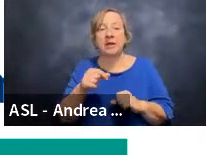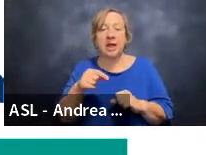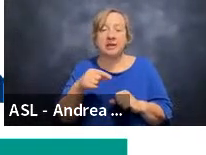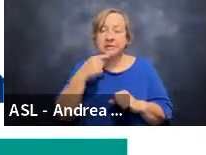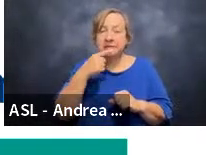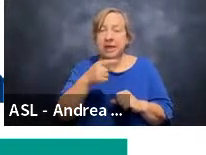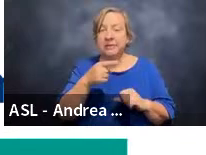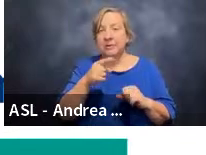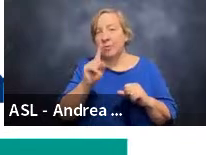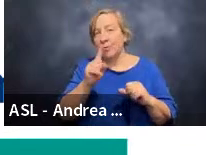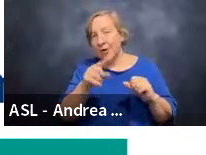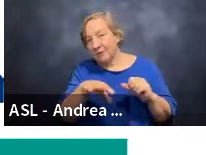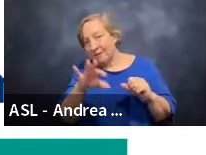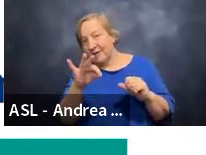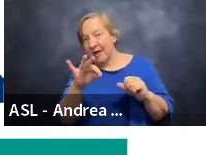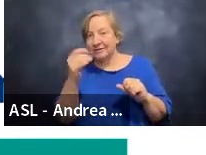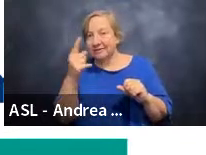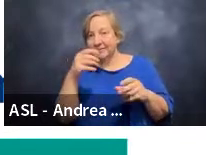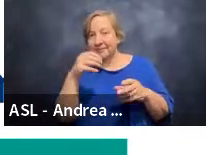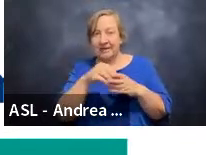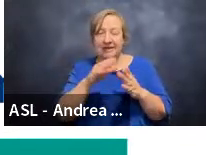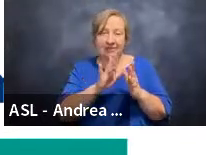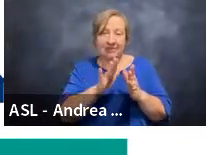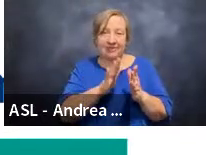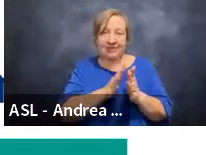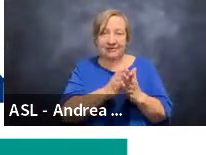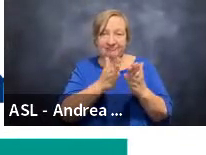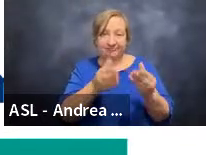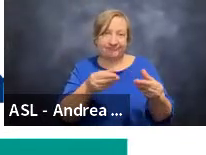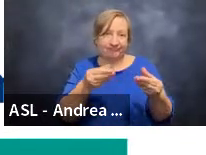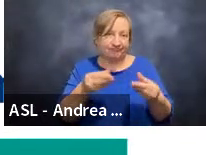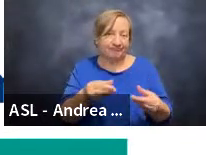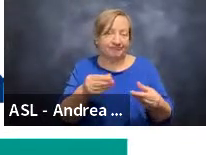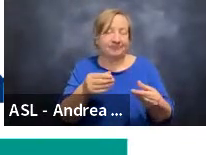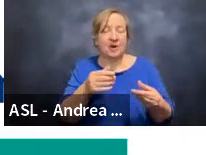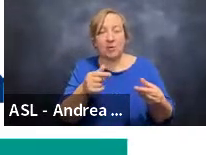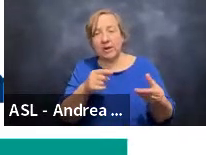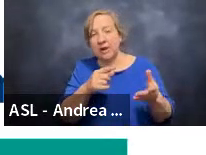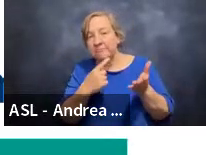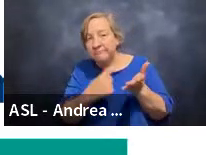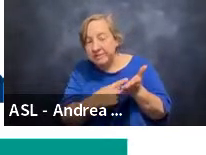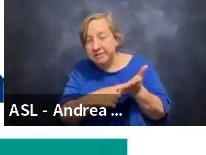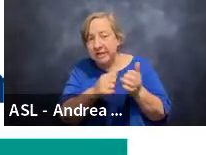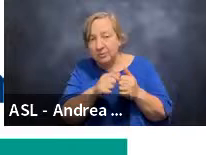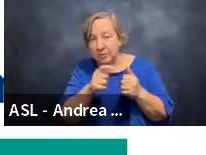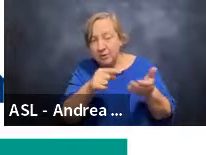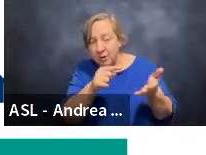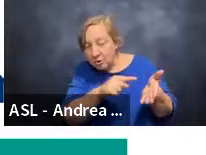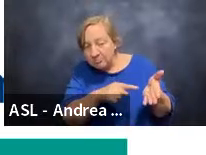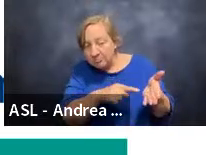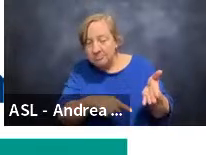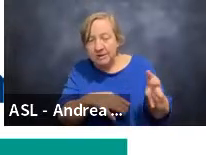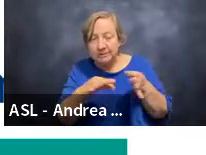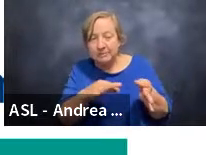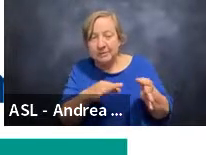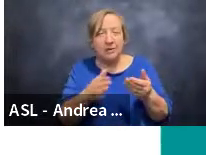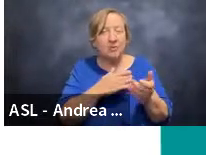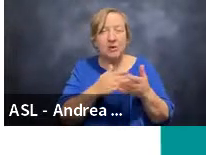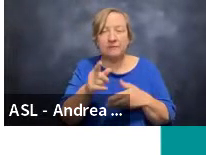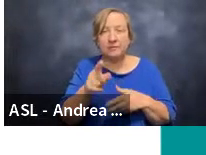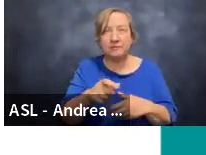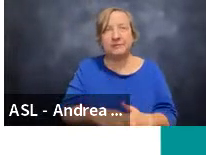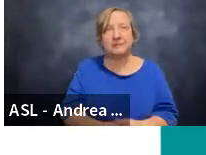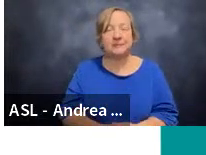in the document. We can go over the document with you, whatever you might need. Next slide.